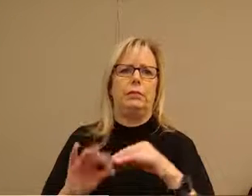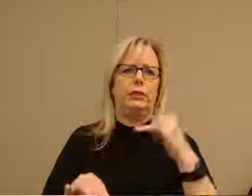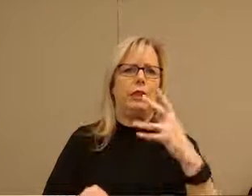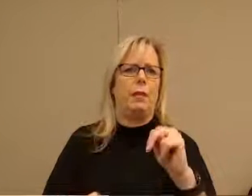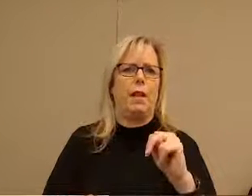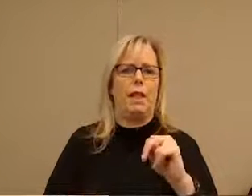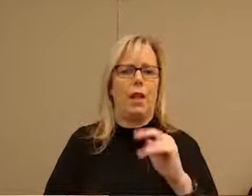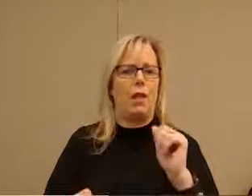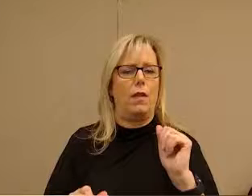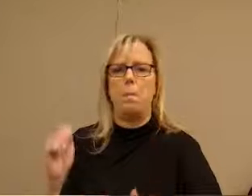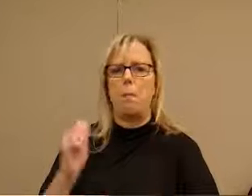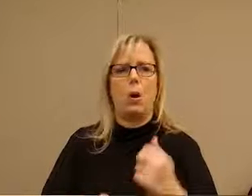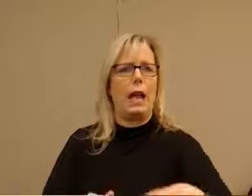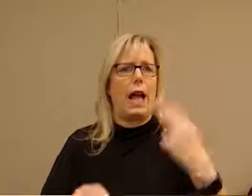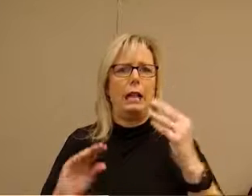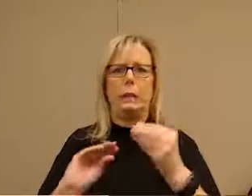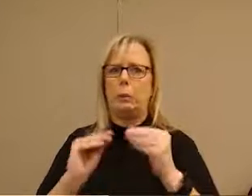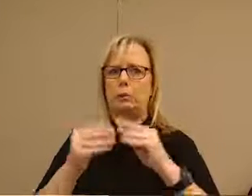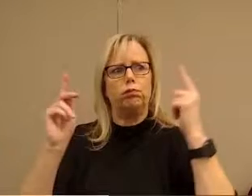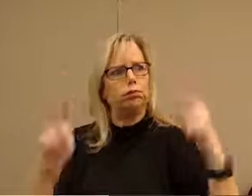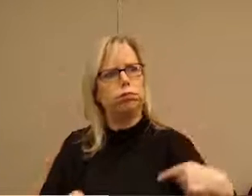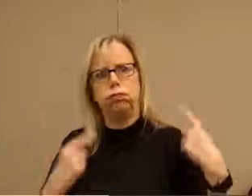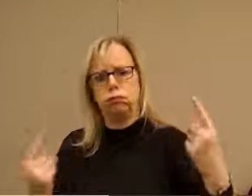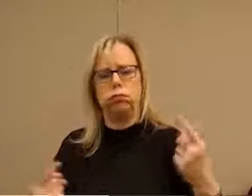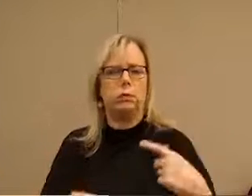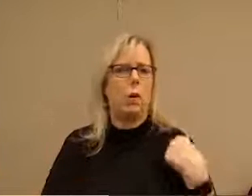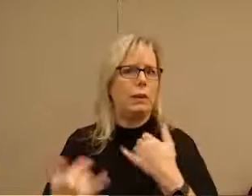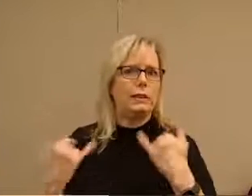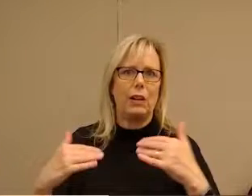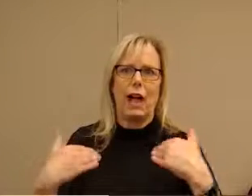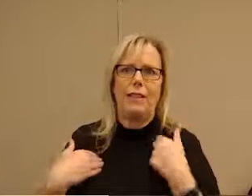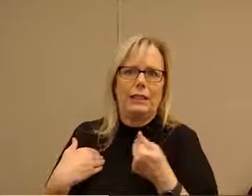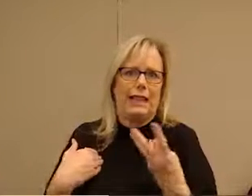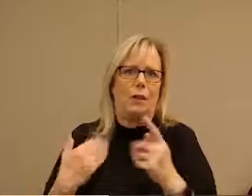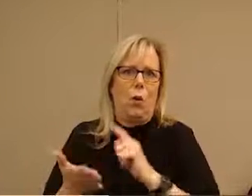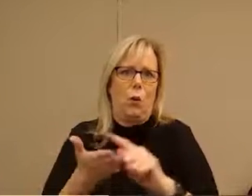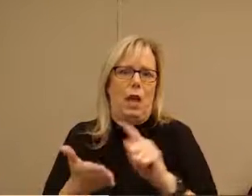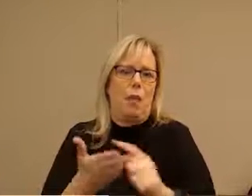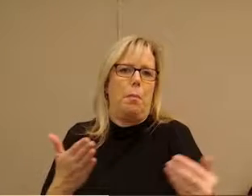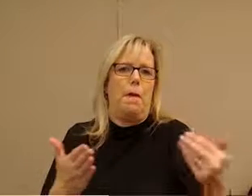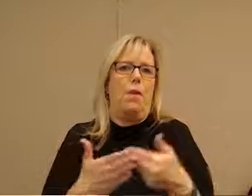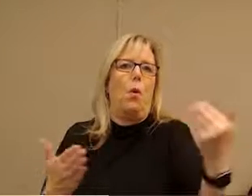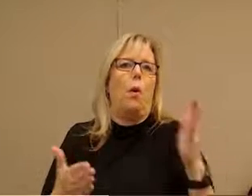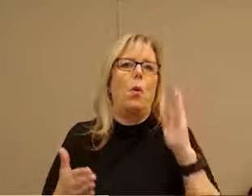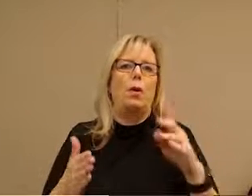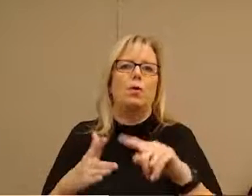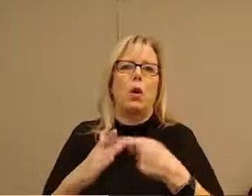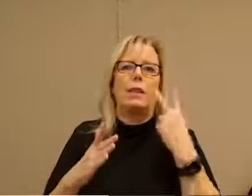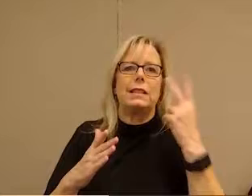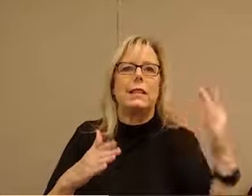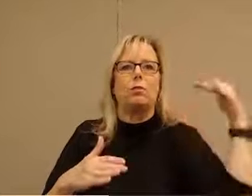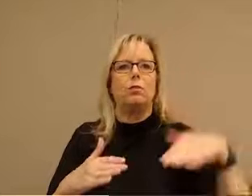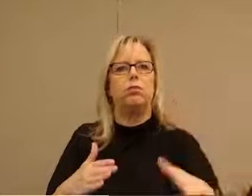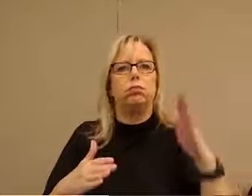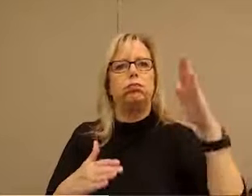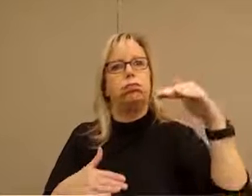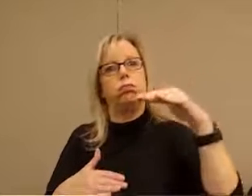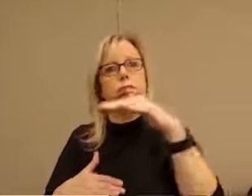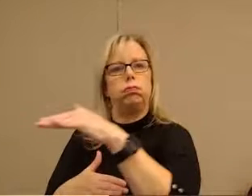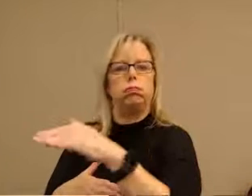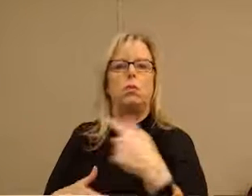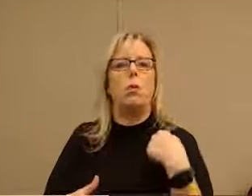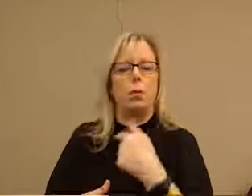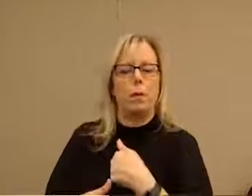these are the all-time high numbers. And we still got several weeks, it looks like, before we start seeing them level off.